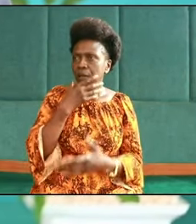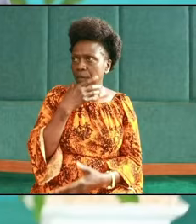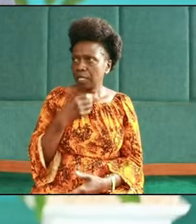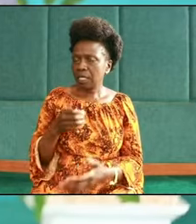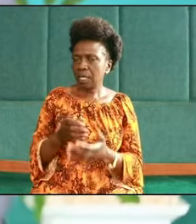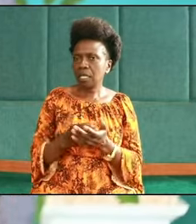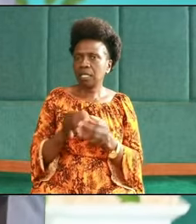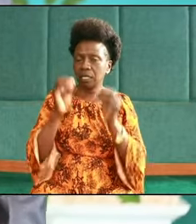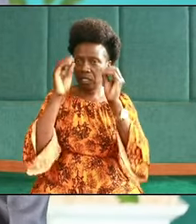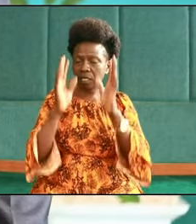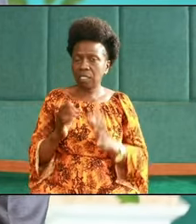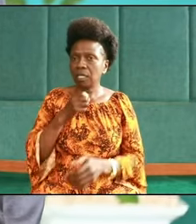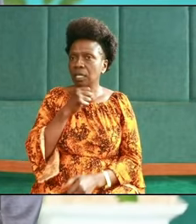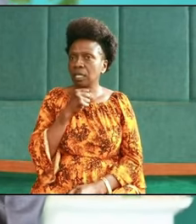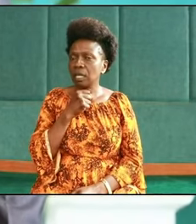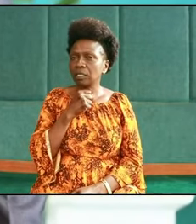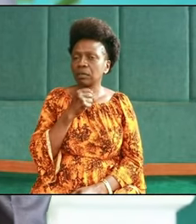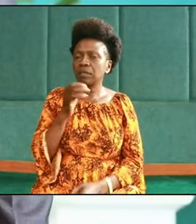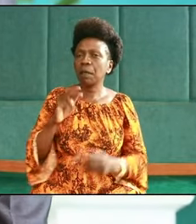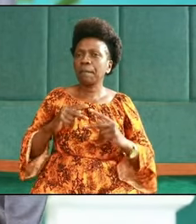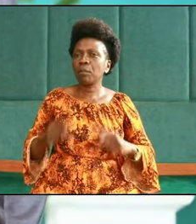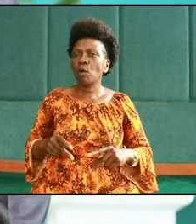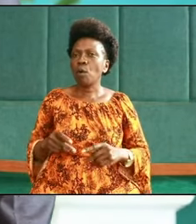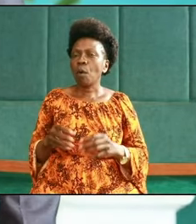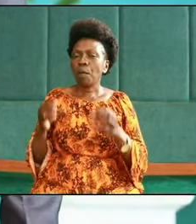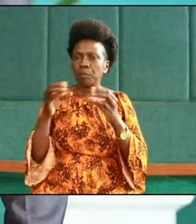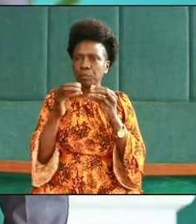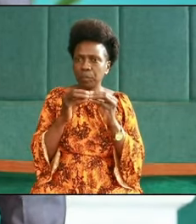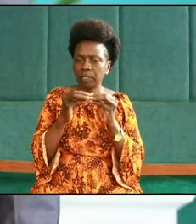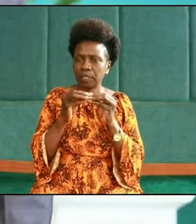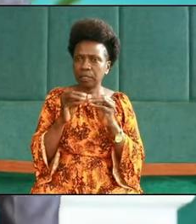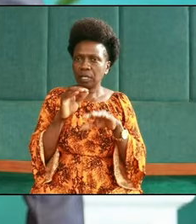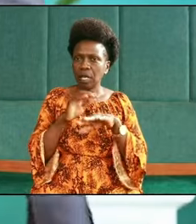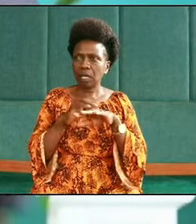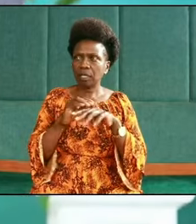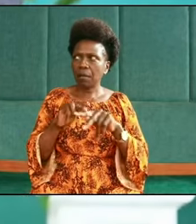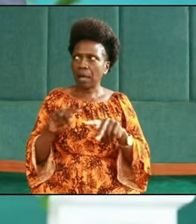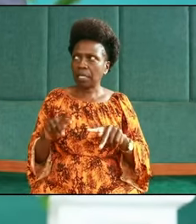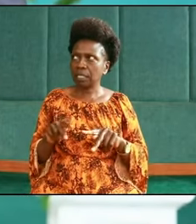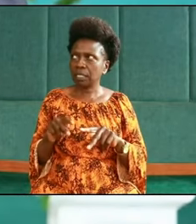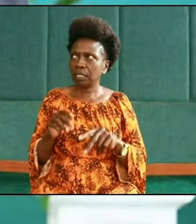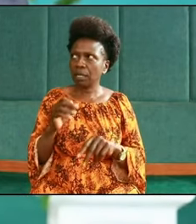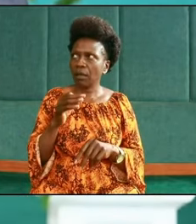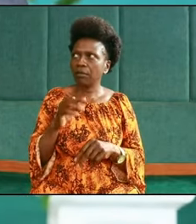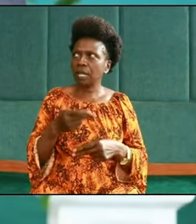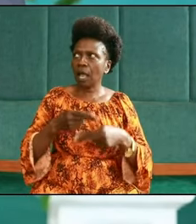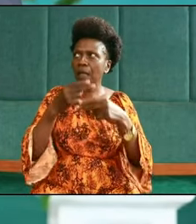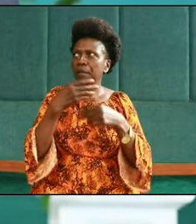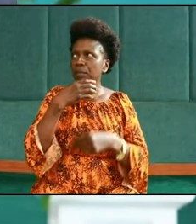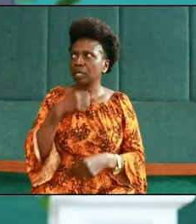and the scribes and the elders of the people assembled at the palace of the high